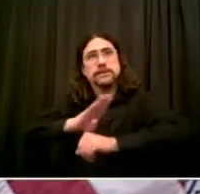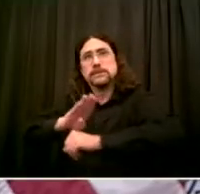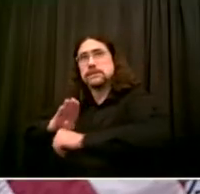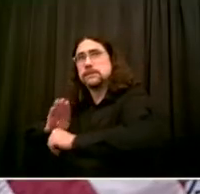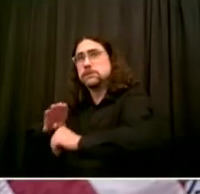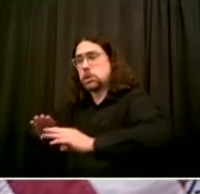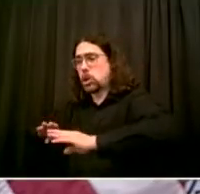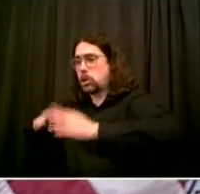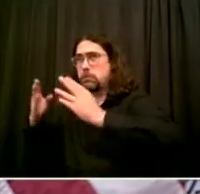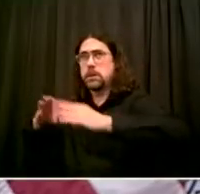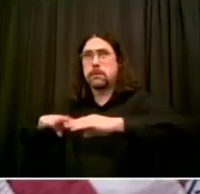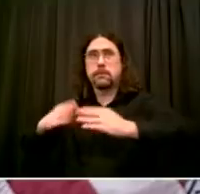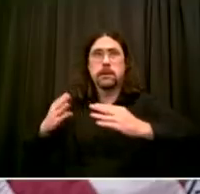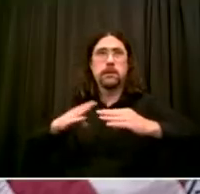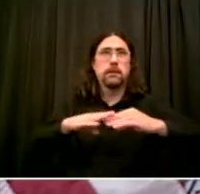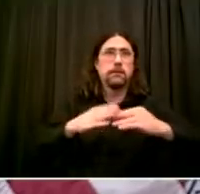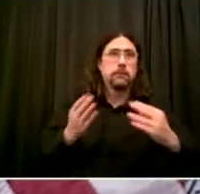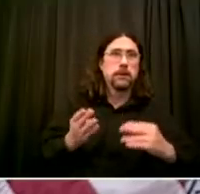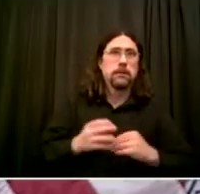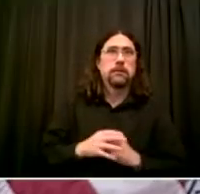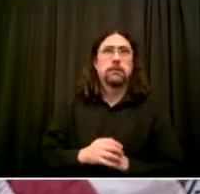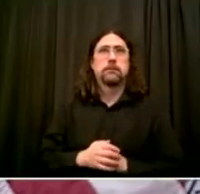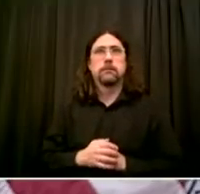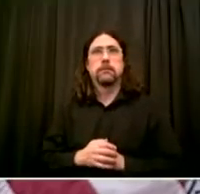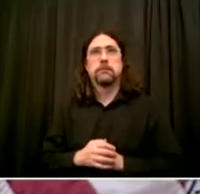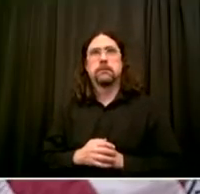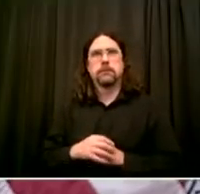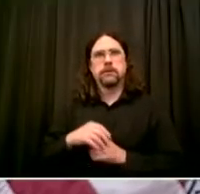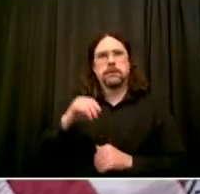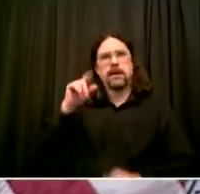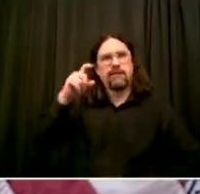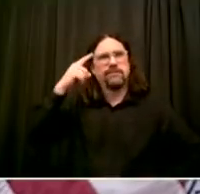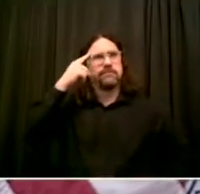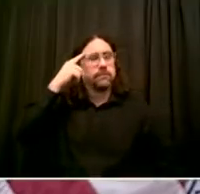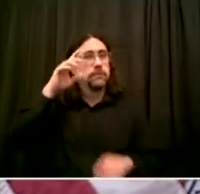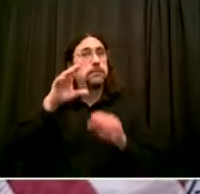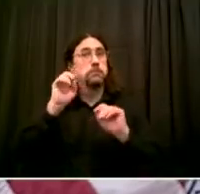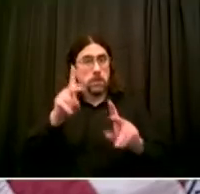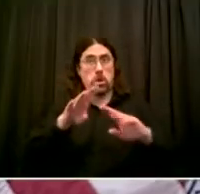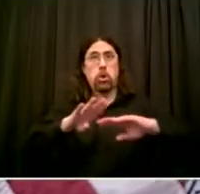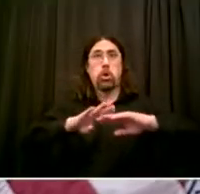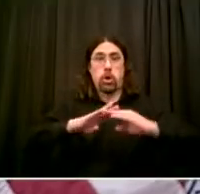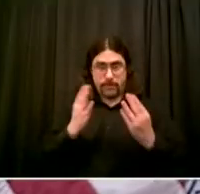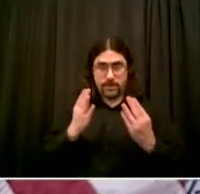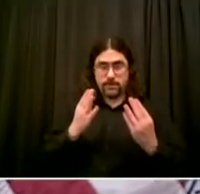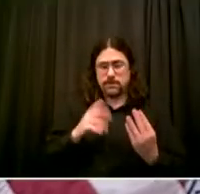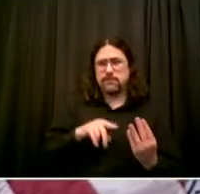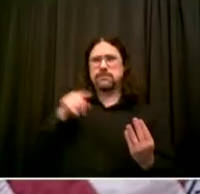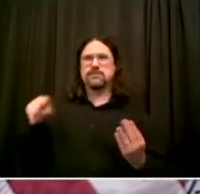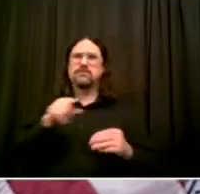an area that's a reality that concerns me. We talked about it yesterday. We want to make sure we're well coordinated with the MTA, and that makes sense.